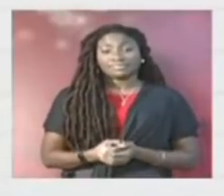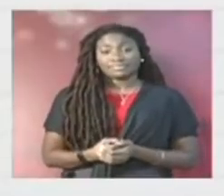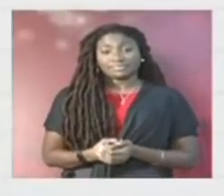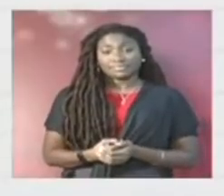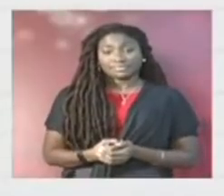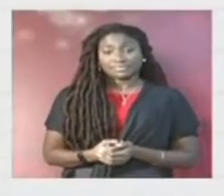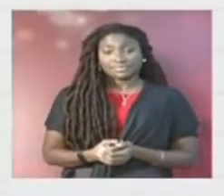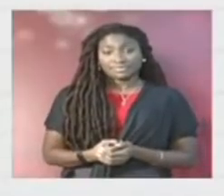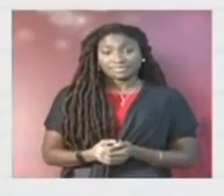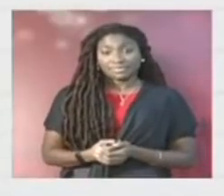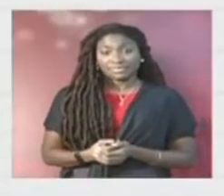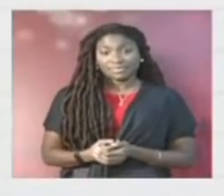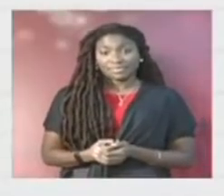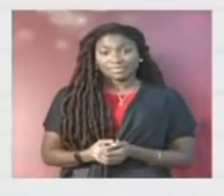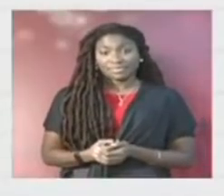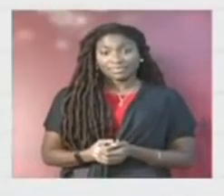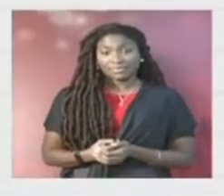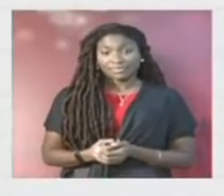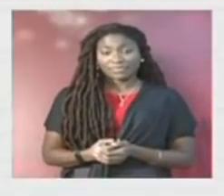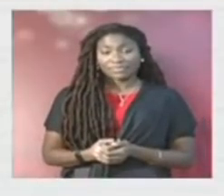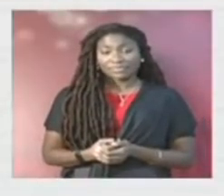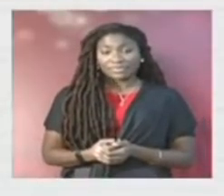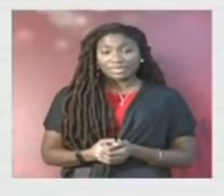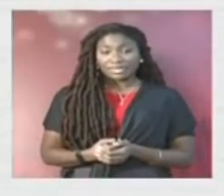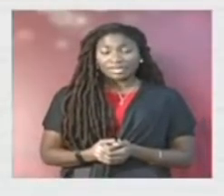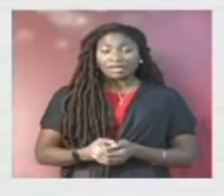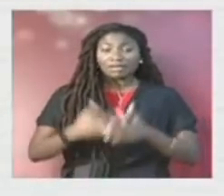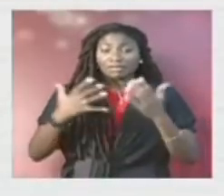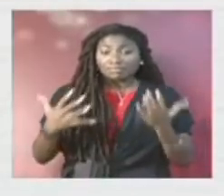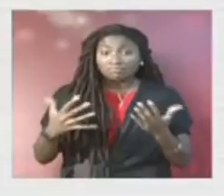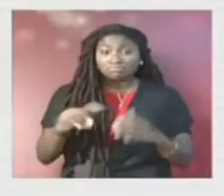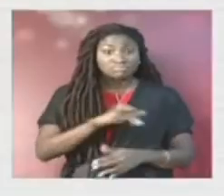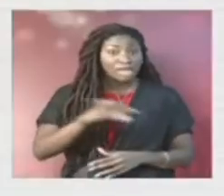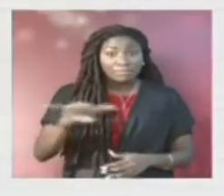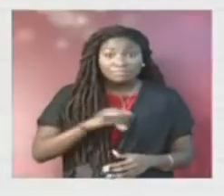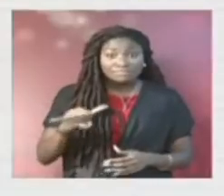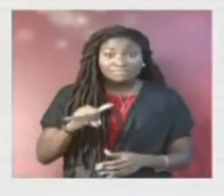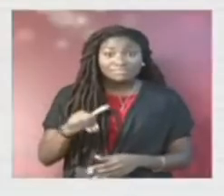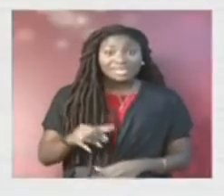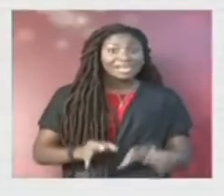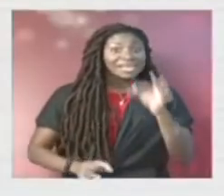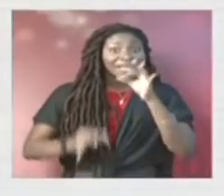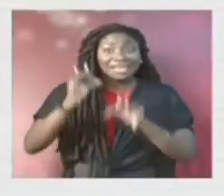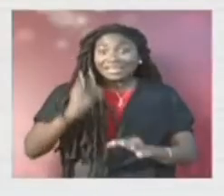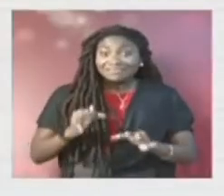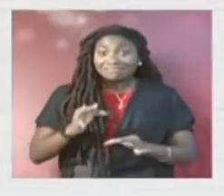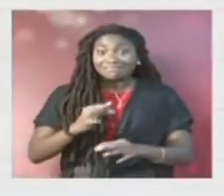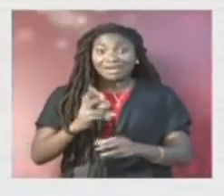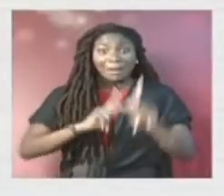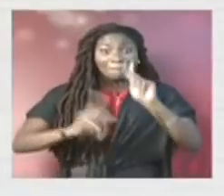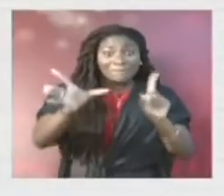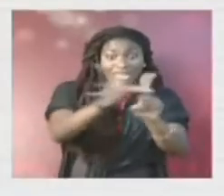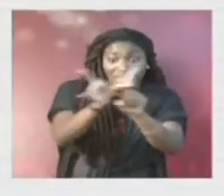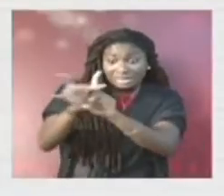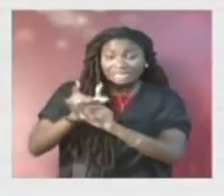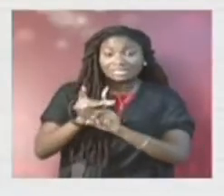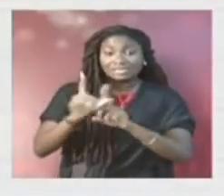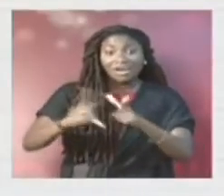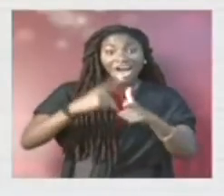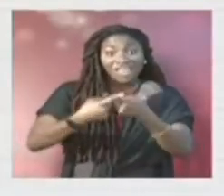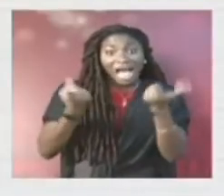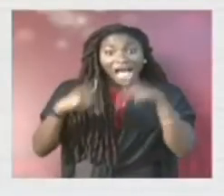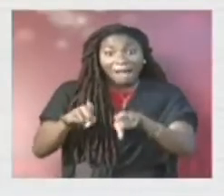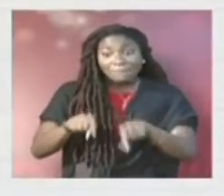actually project the number of hospitalized cases and look at what hospital capacity looks like